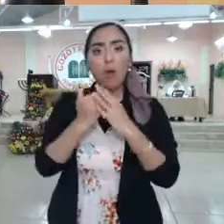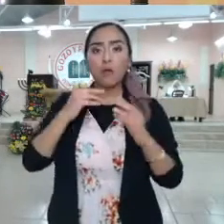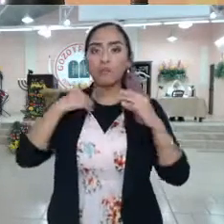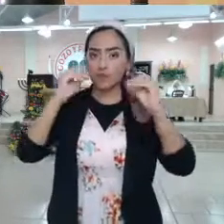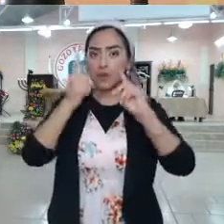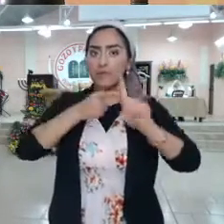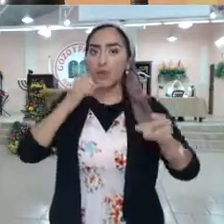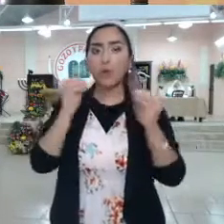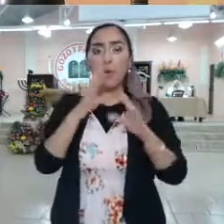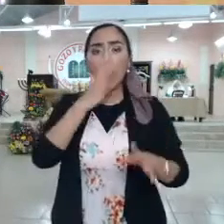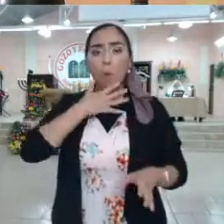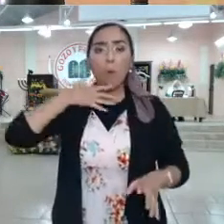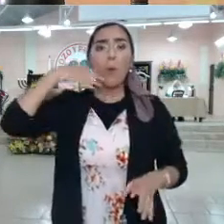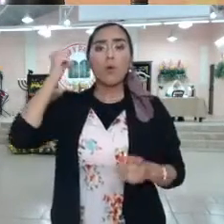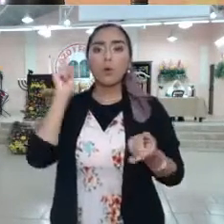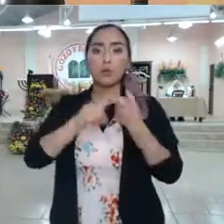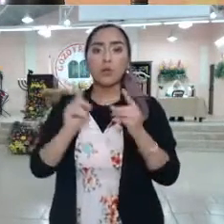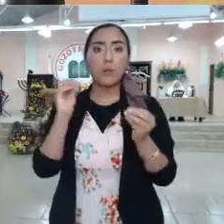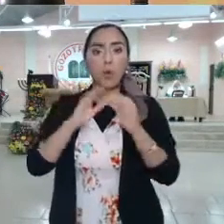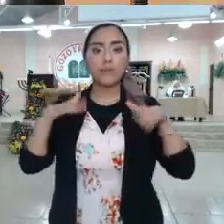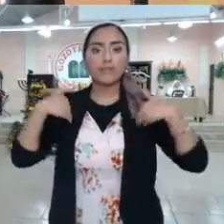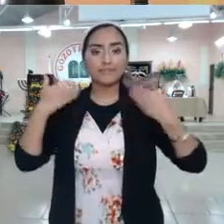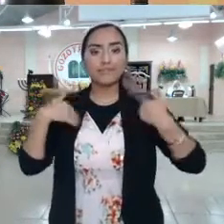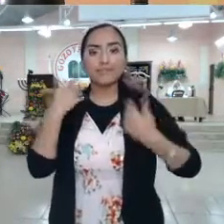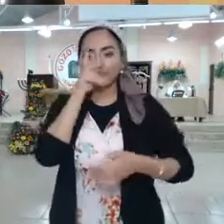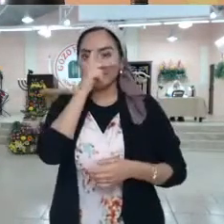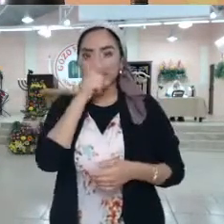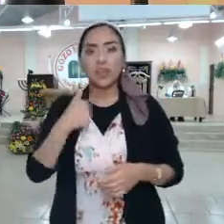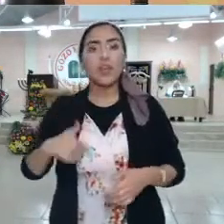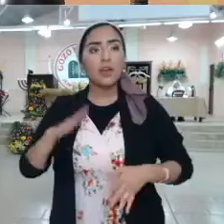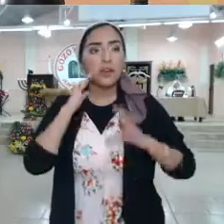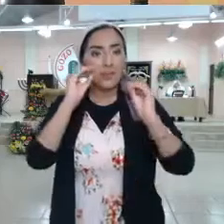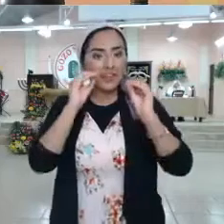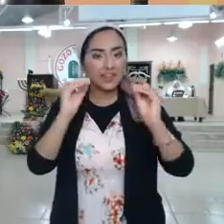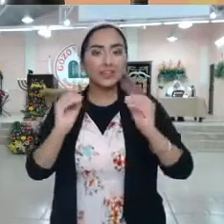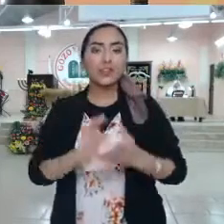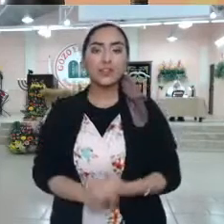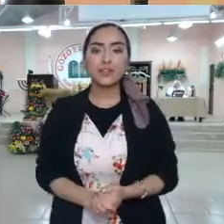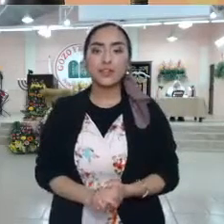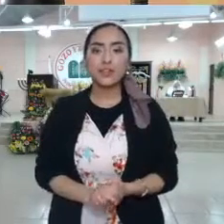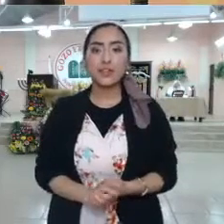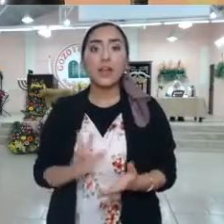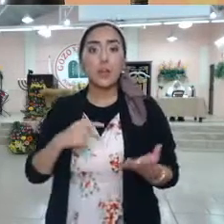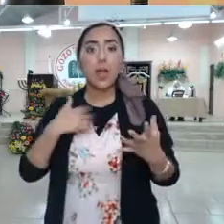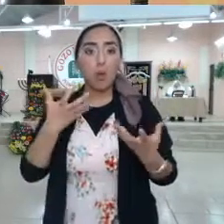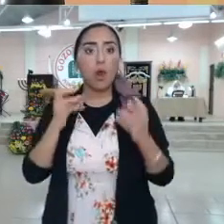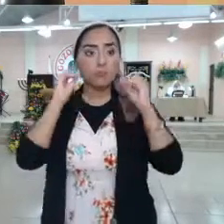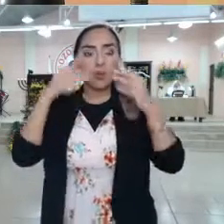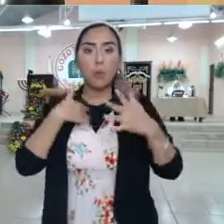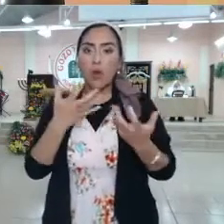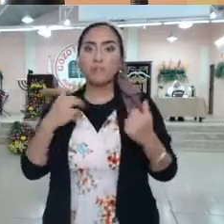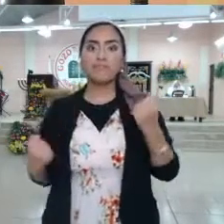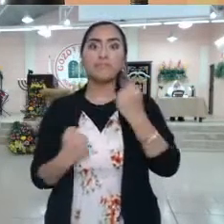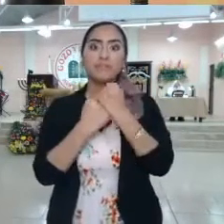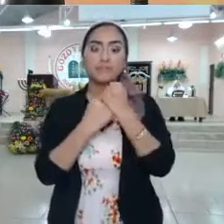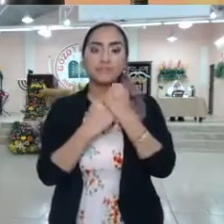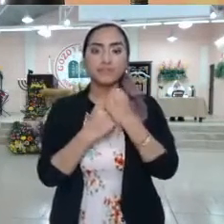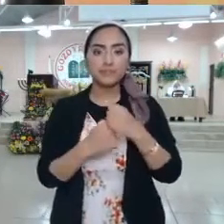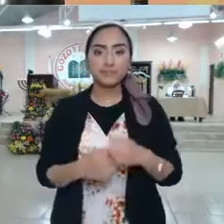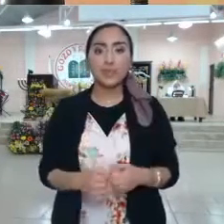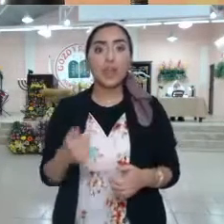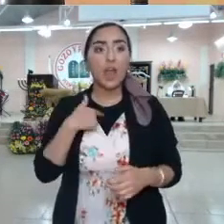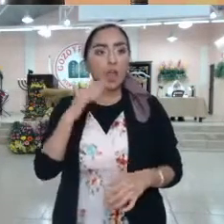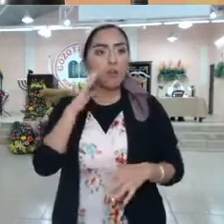all of you from the older to the youngest. Exhorting me doesn't mean to told off. To exhort is